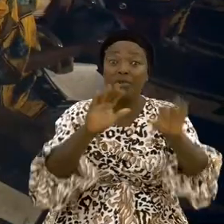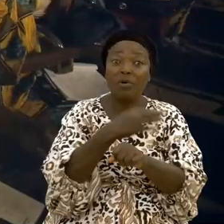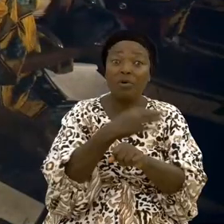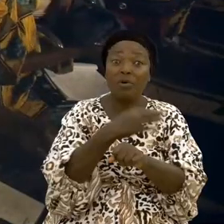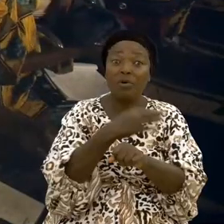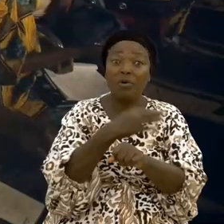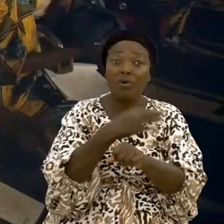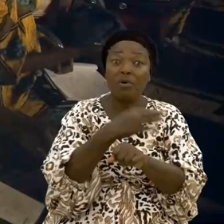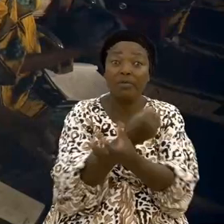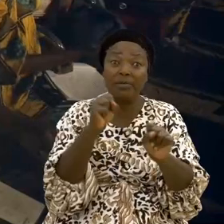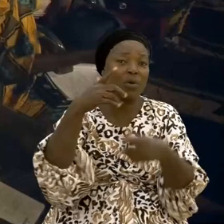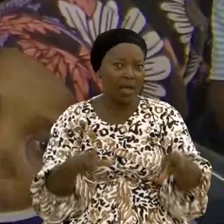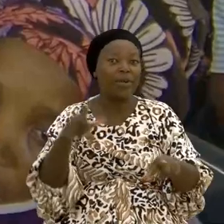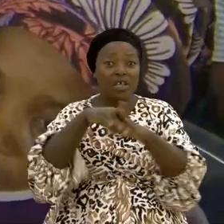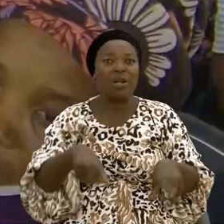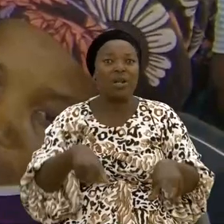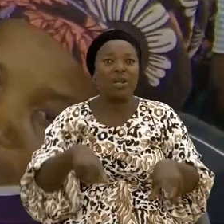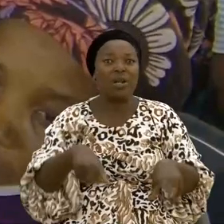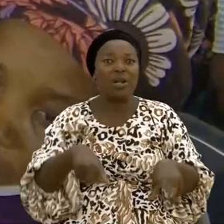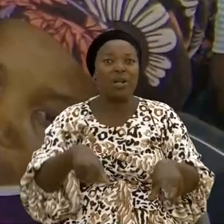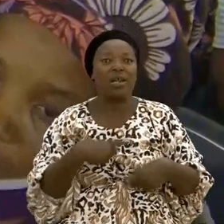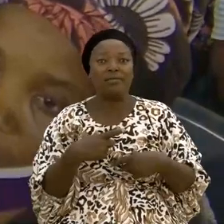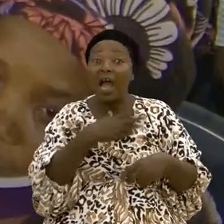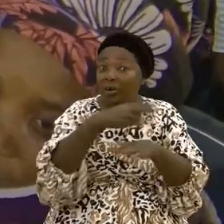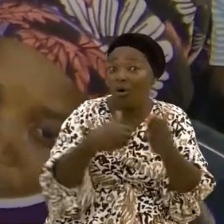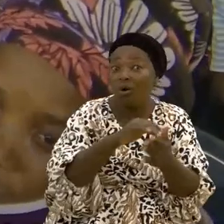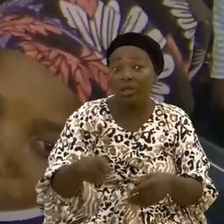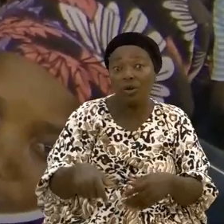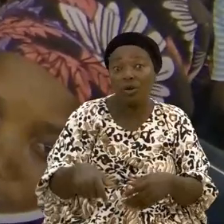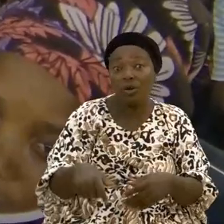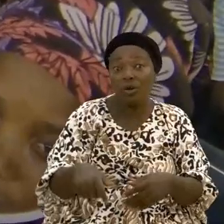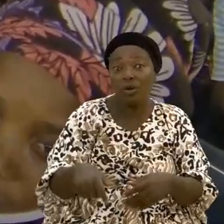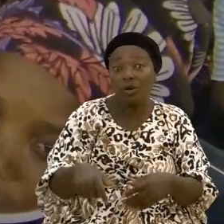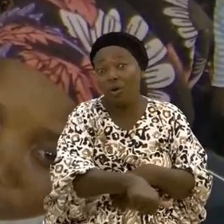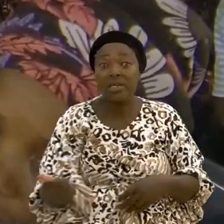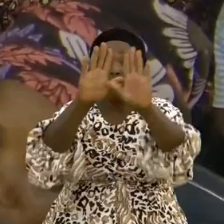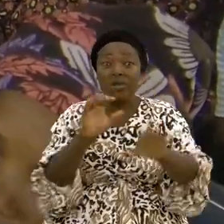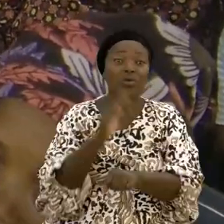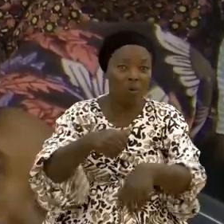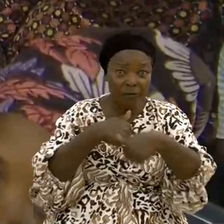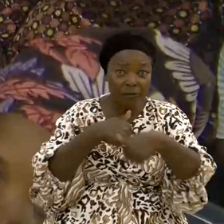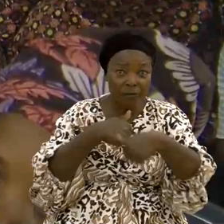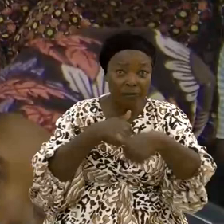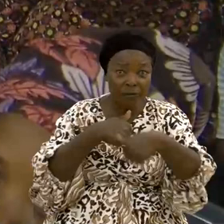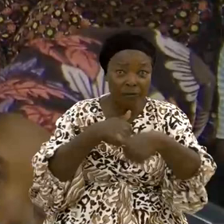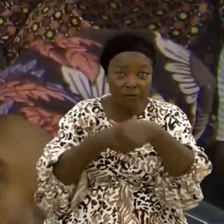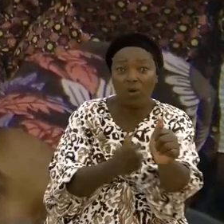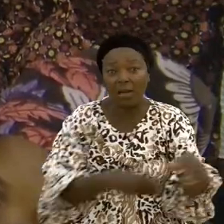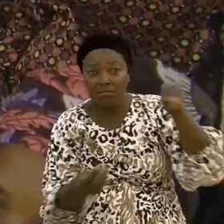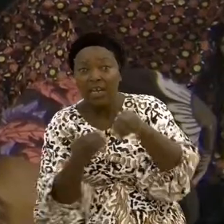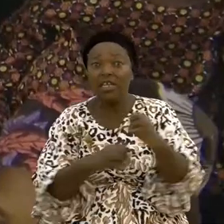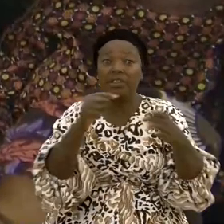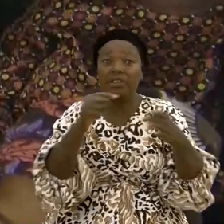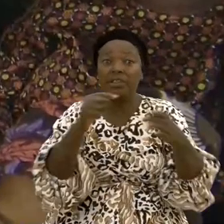of salvation will happen in your life. And all the other miracles will follow, even